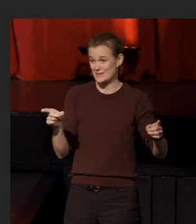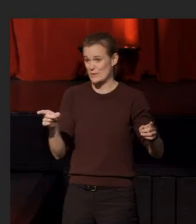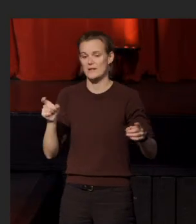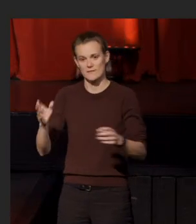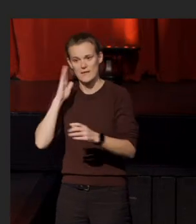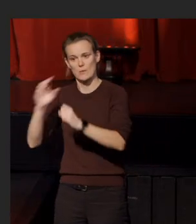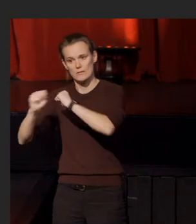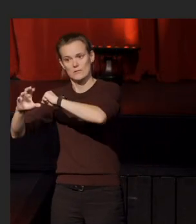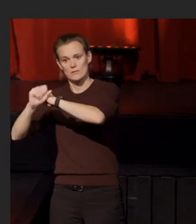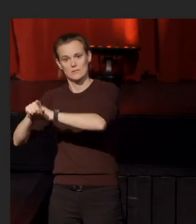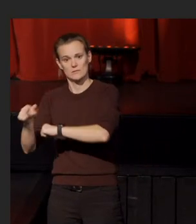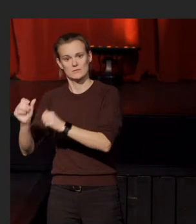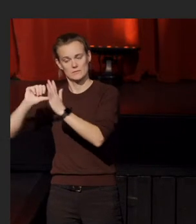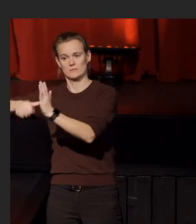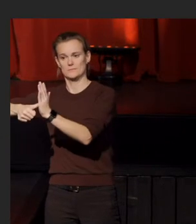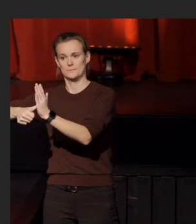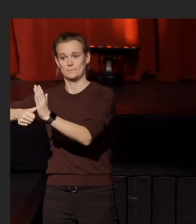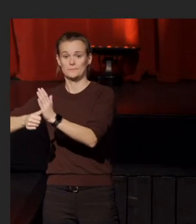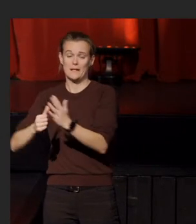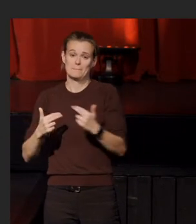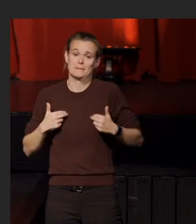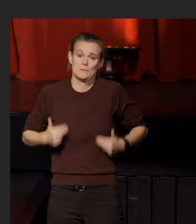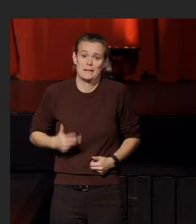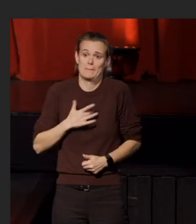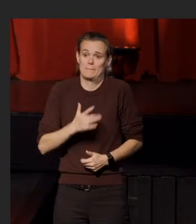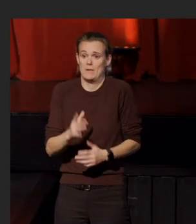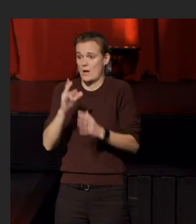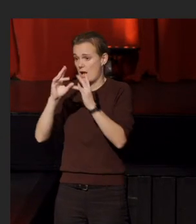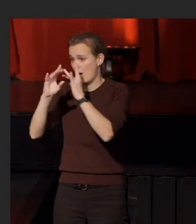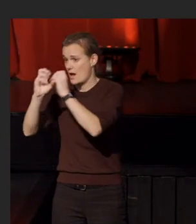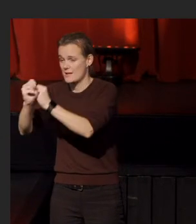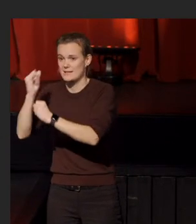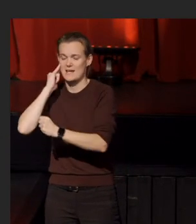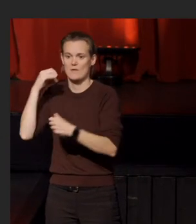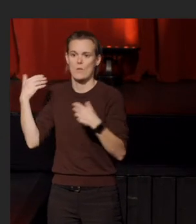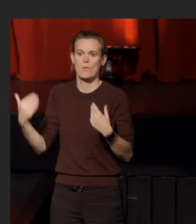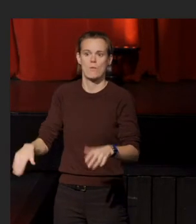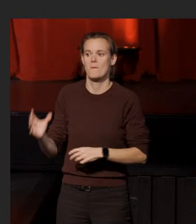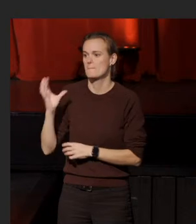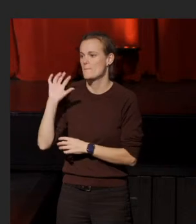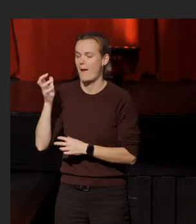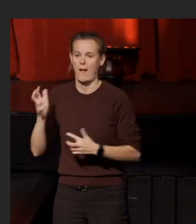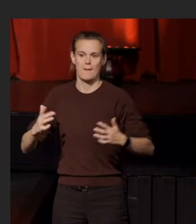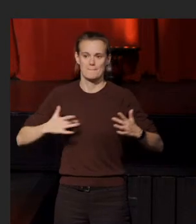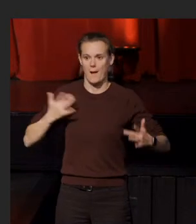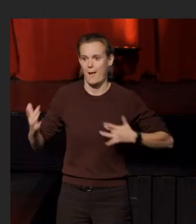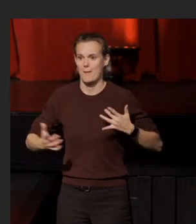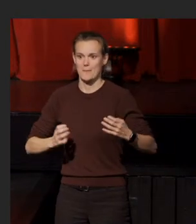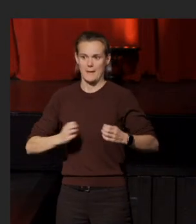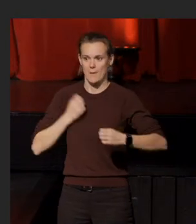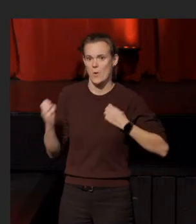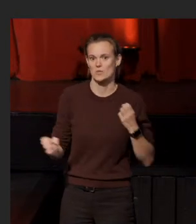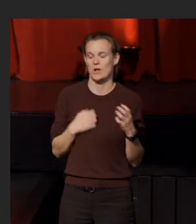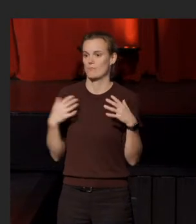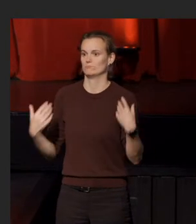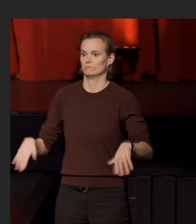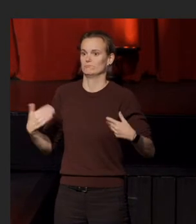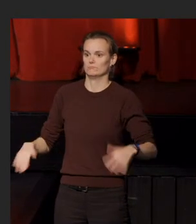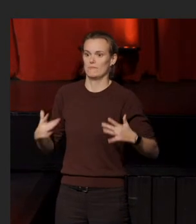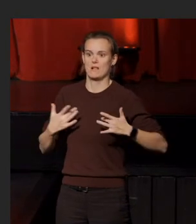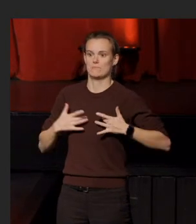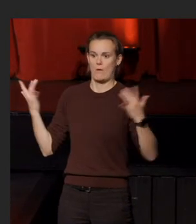towards things that are extreme and emotional. And that business model alone helps explain a lot of what we see. The